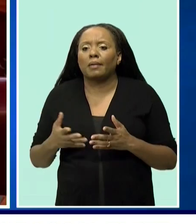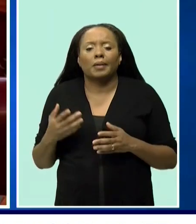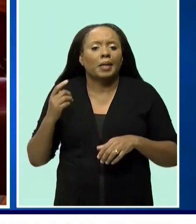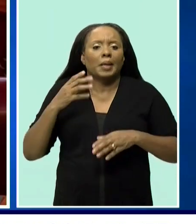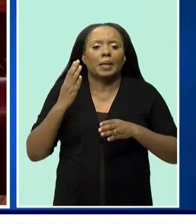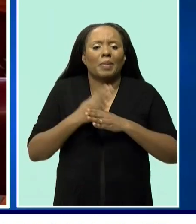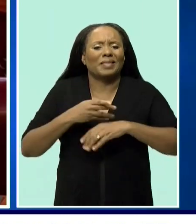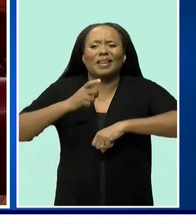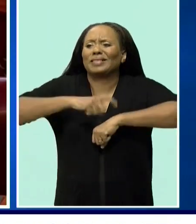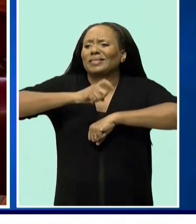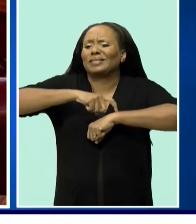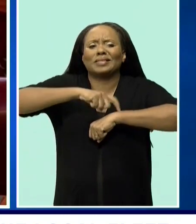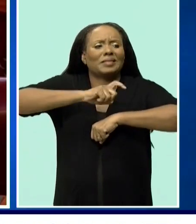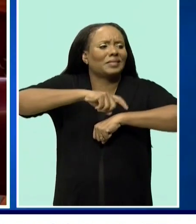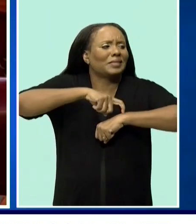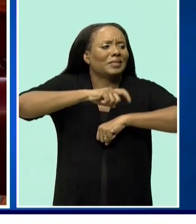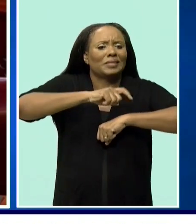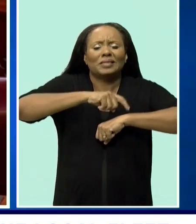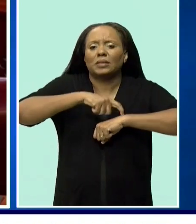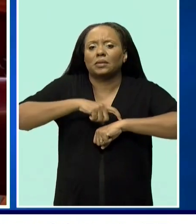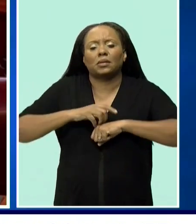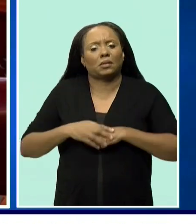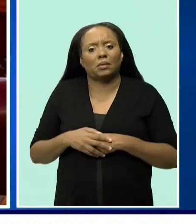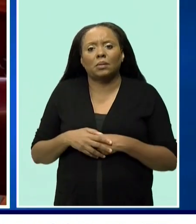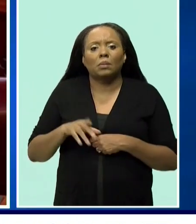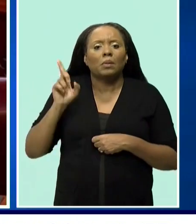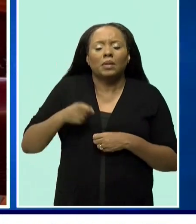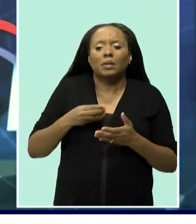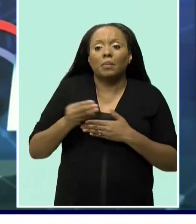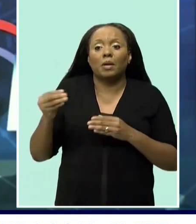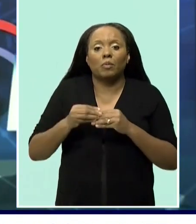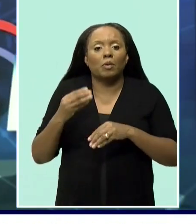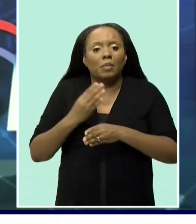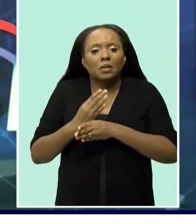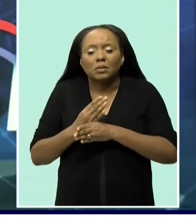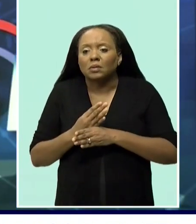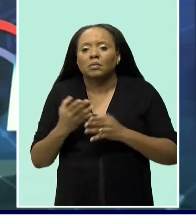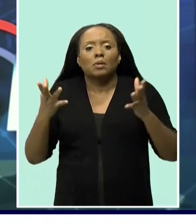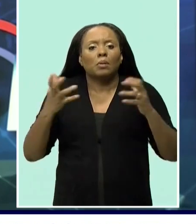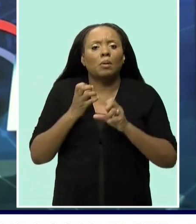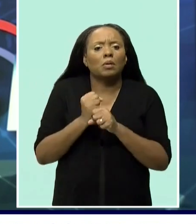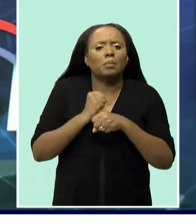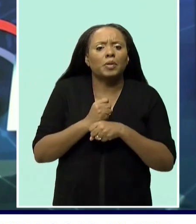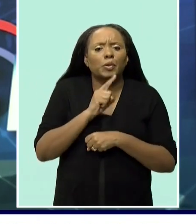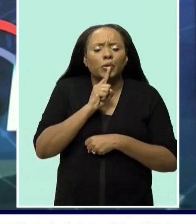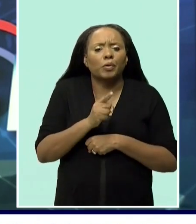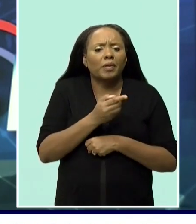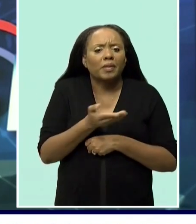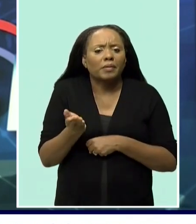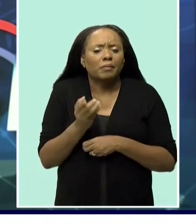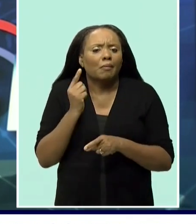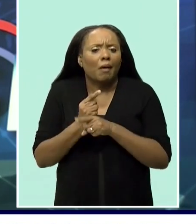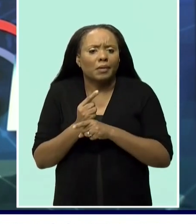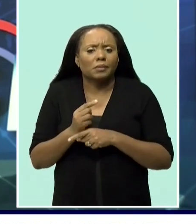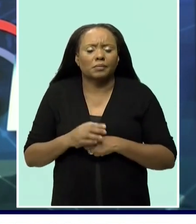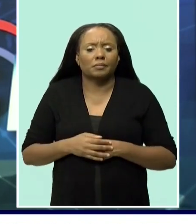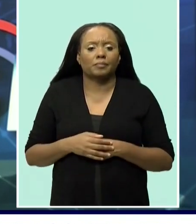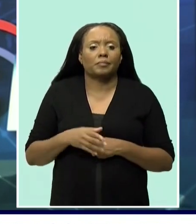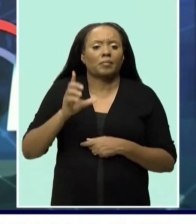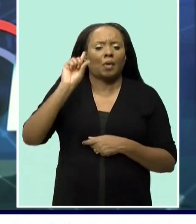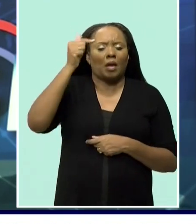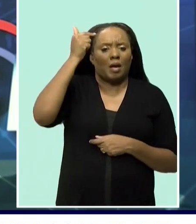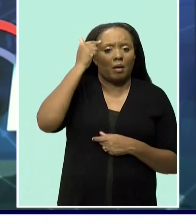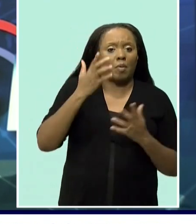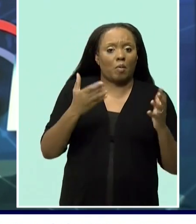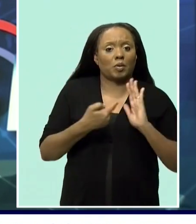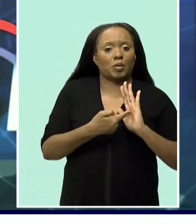responsibility to the people of this country to make wrong things right again. Government is working to pinpoint where its strengths and